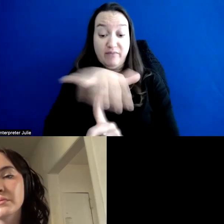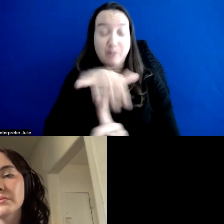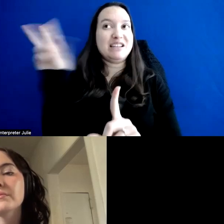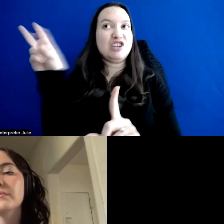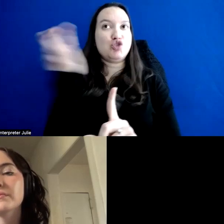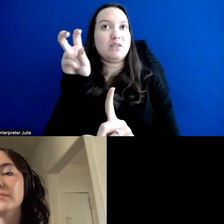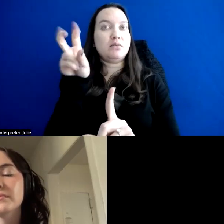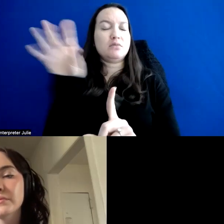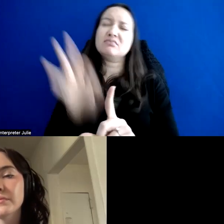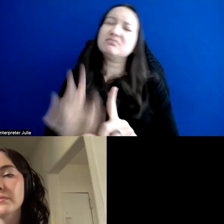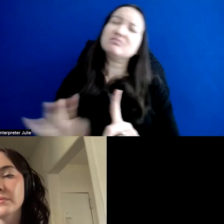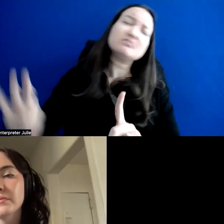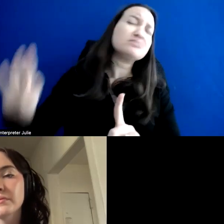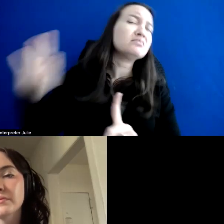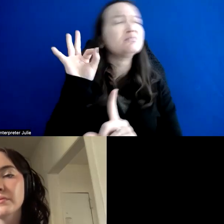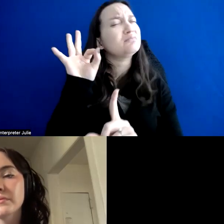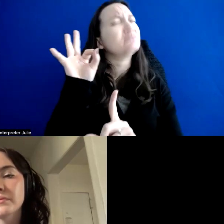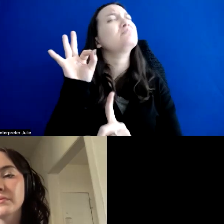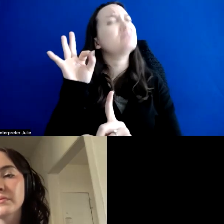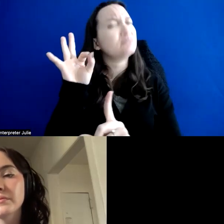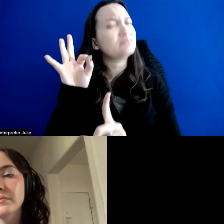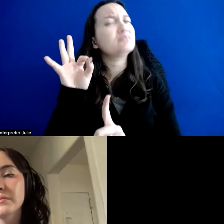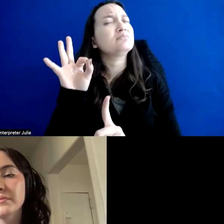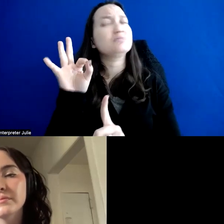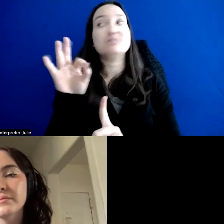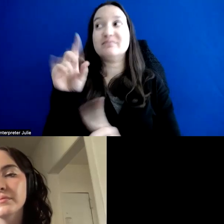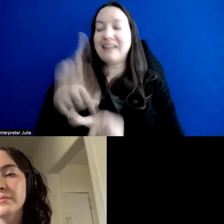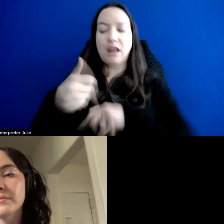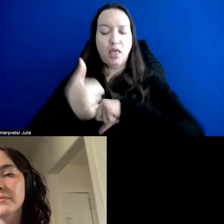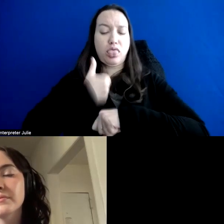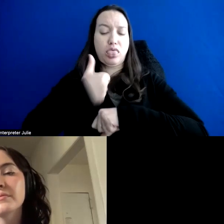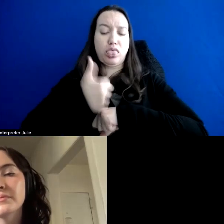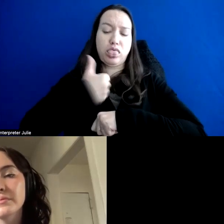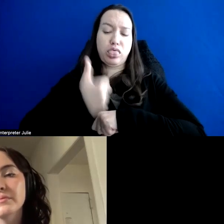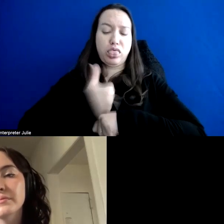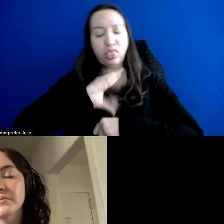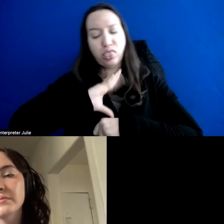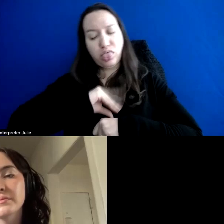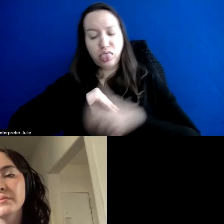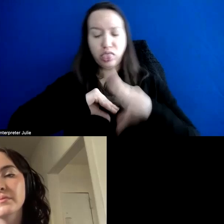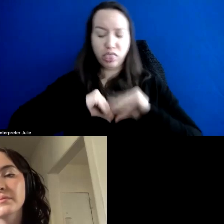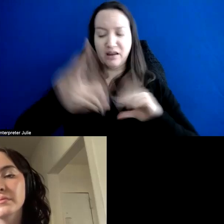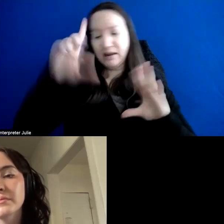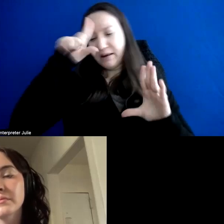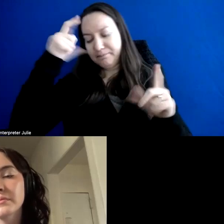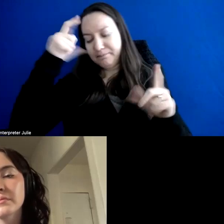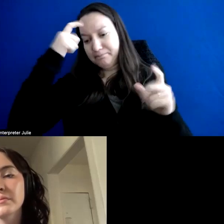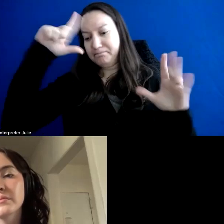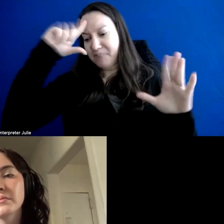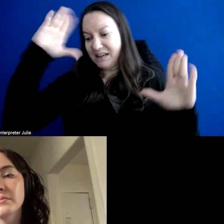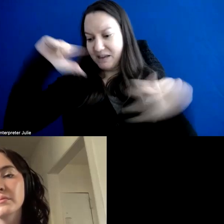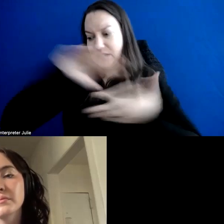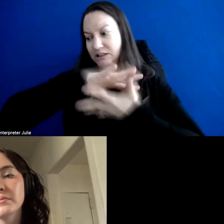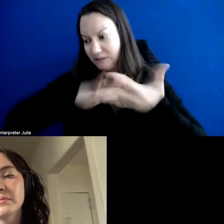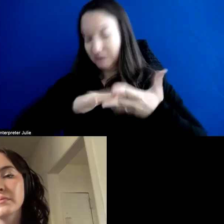is crucial. But I think we shouldn't blame ourselves too heavily or expect too much of ourselves as individuals in